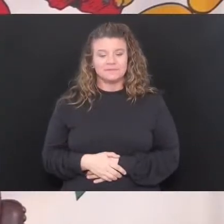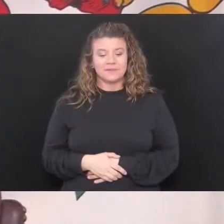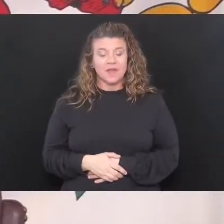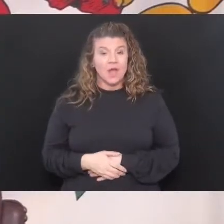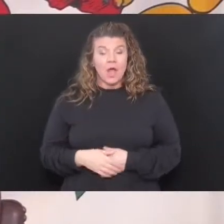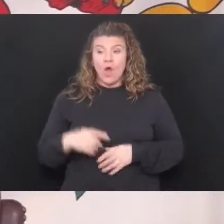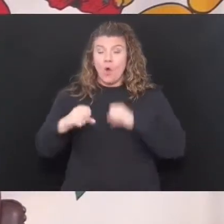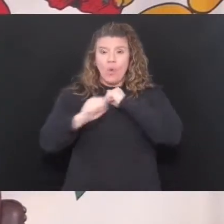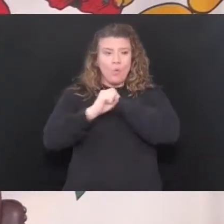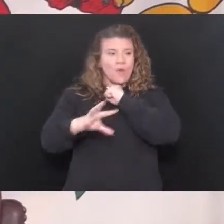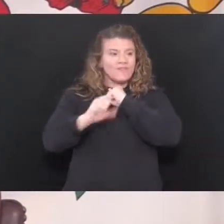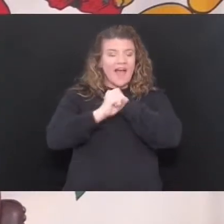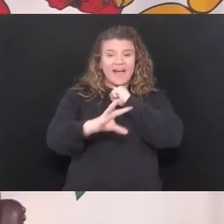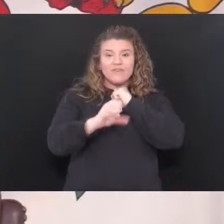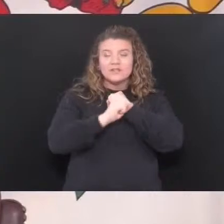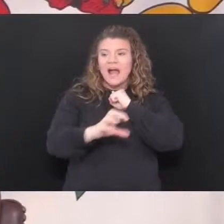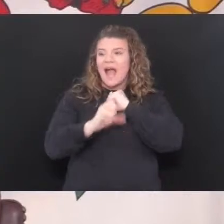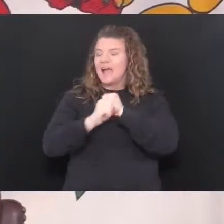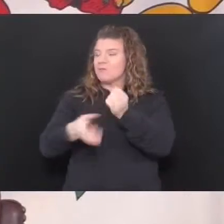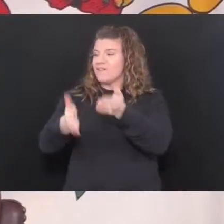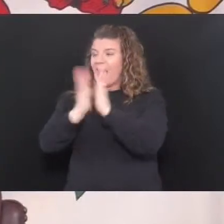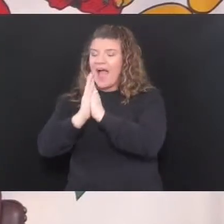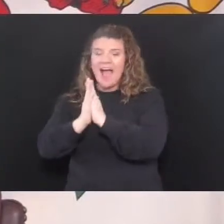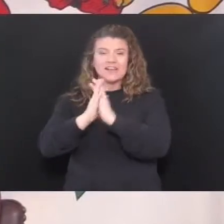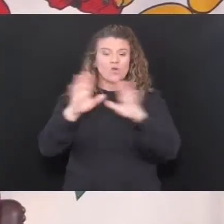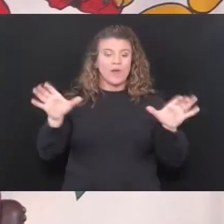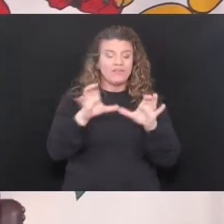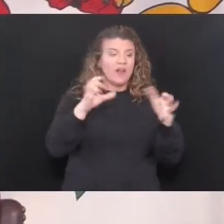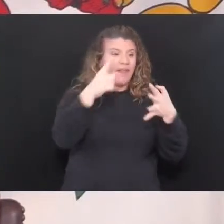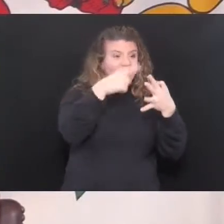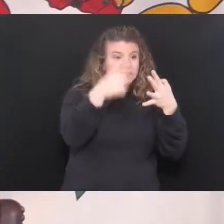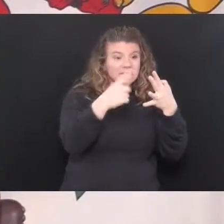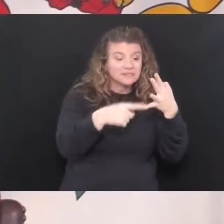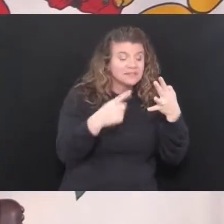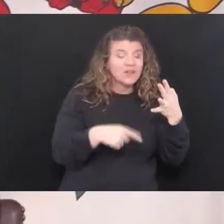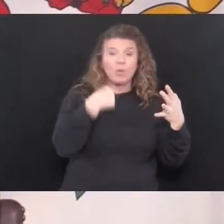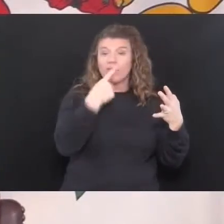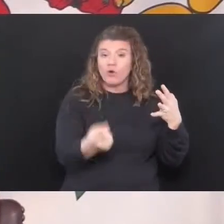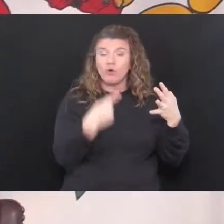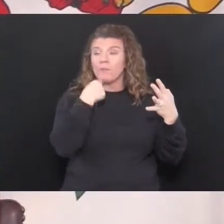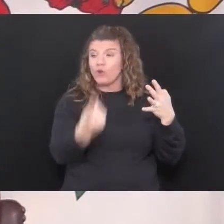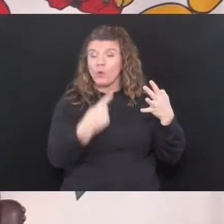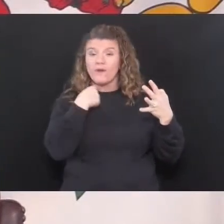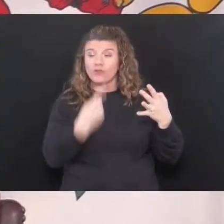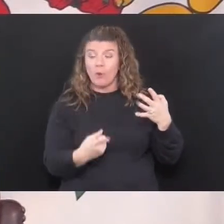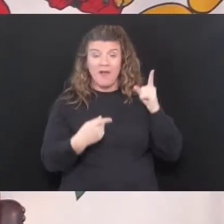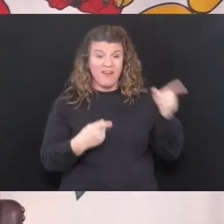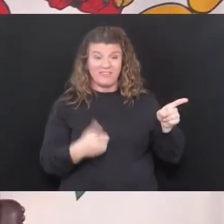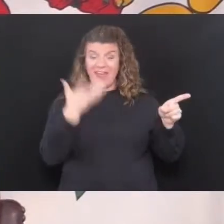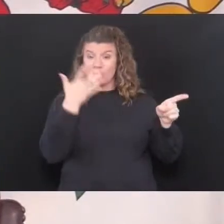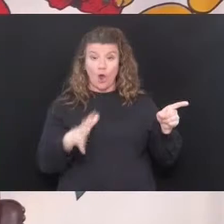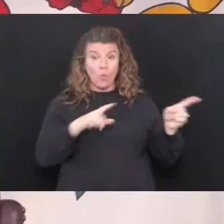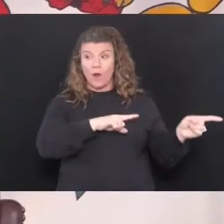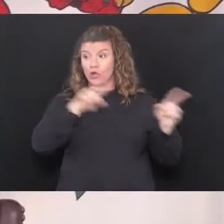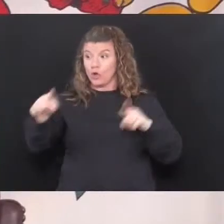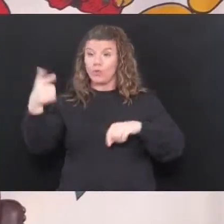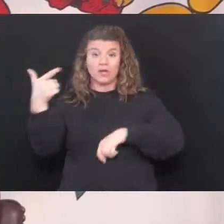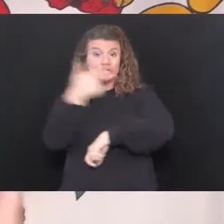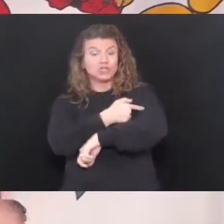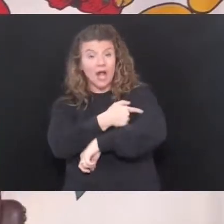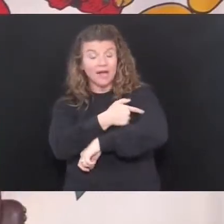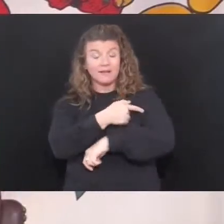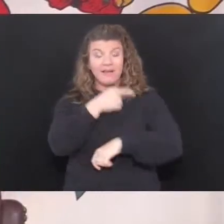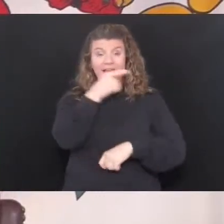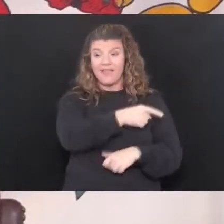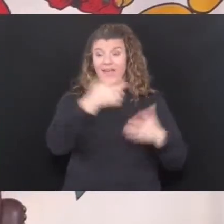We've advertised, we've done this and we've done that, we've told them, and if they don't want to go get their shots and they